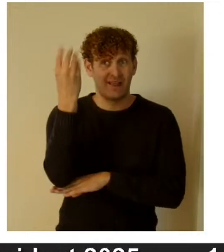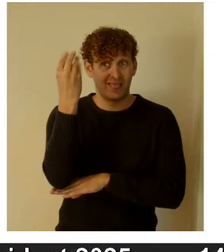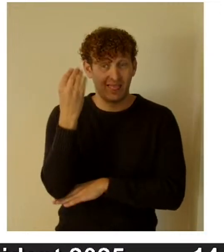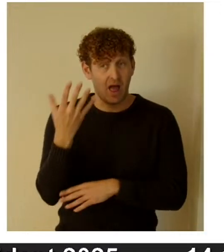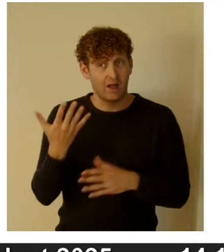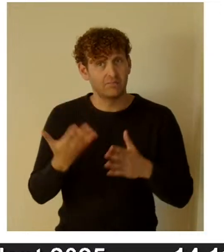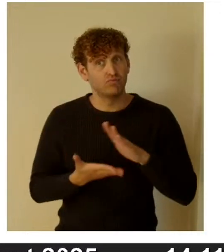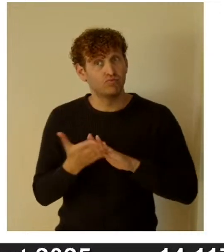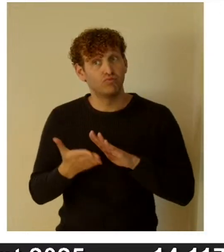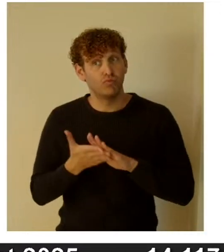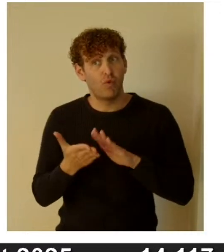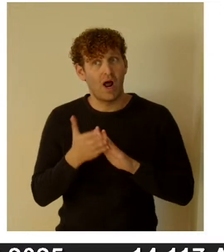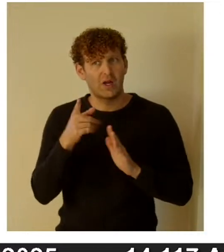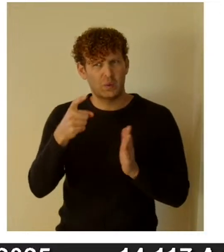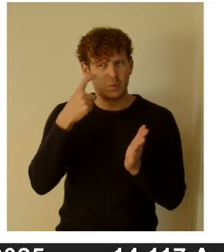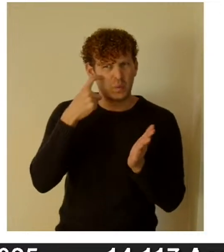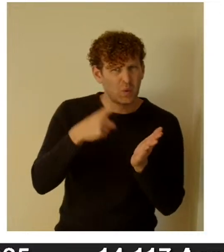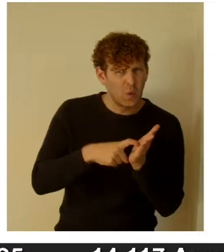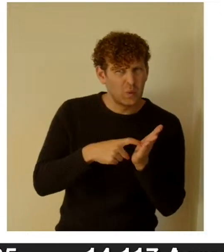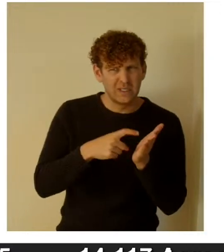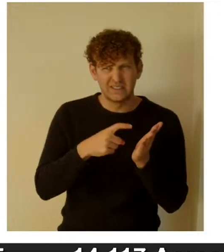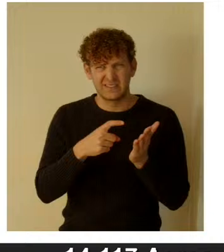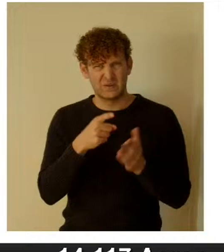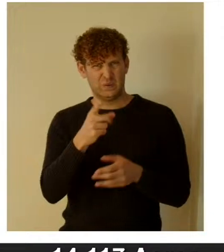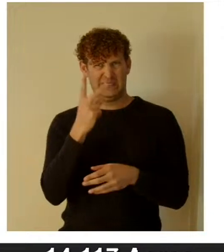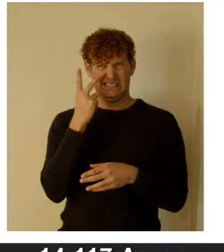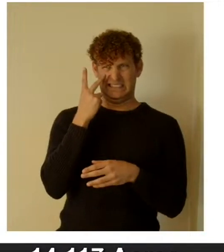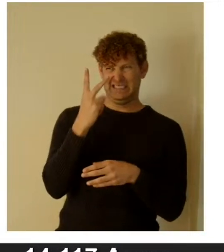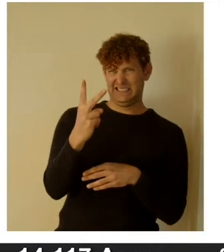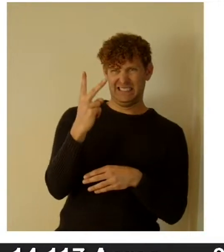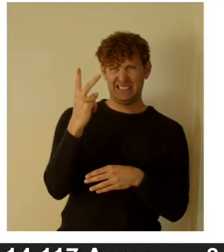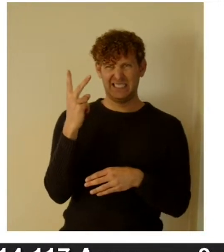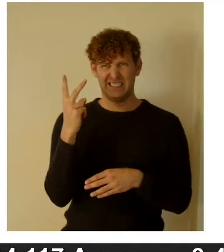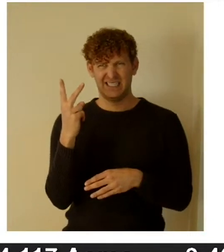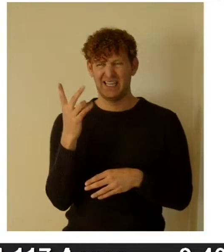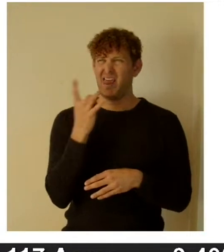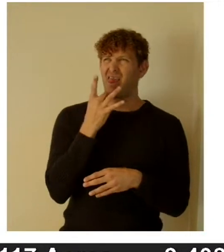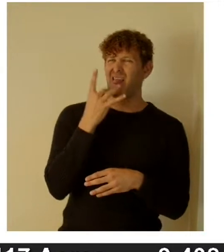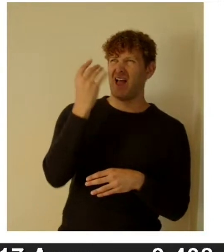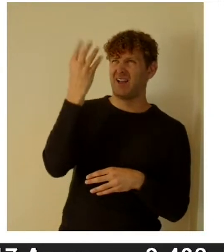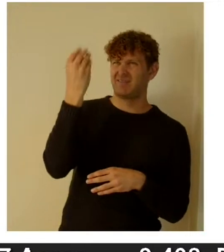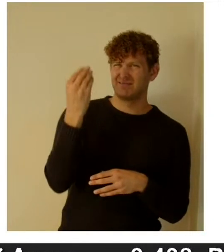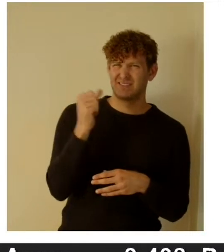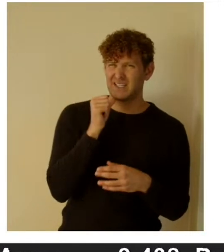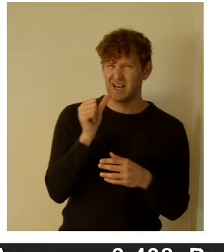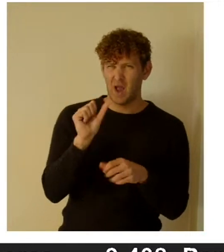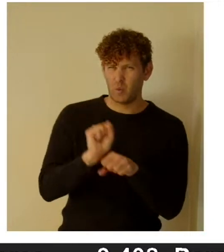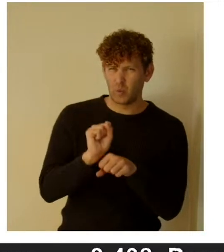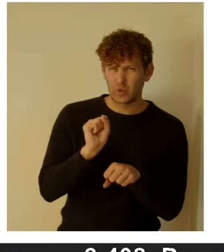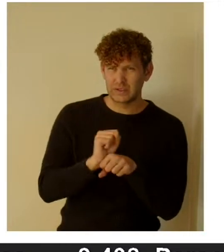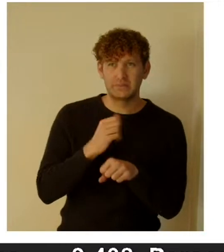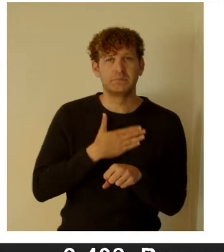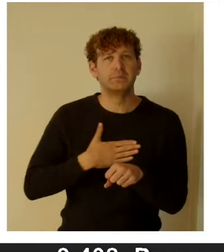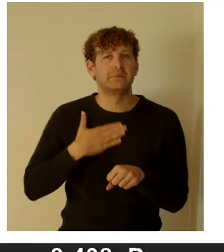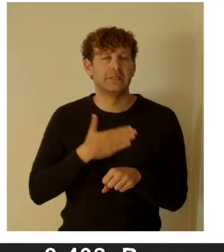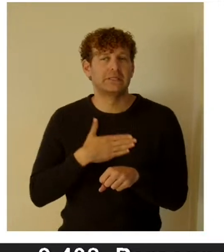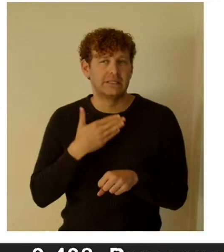any trees or non-operating lights in your community, signals in your community, please call